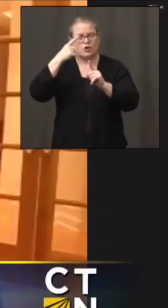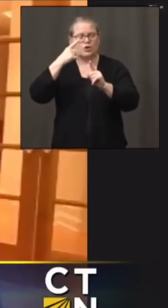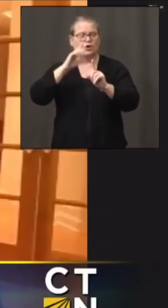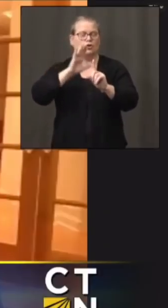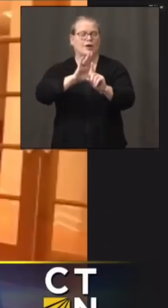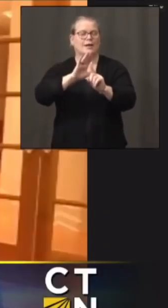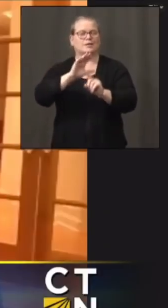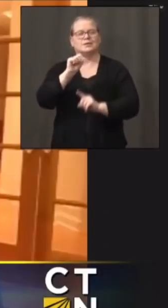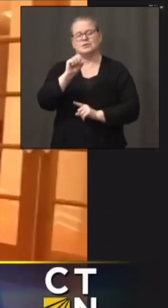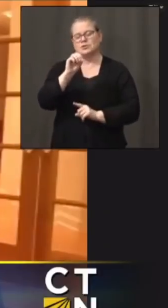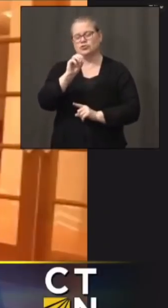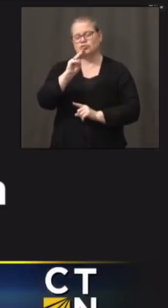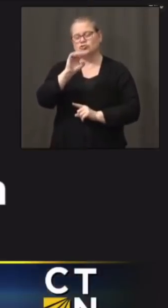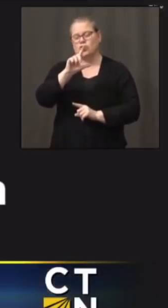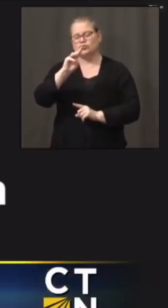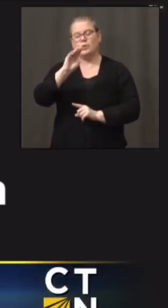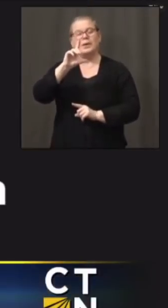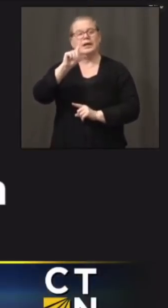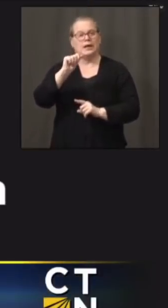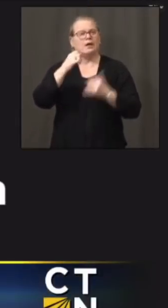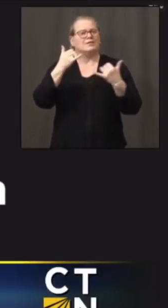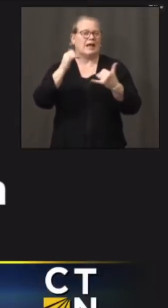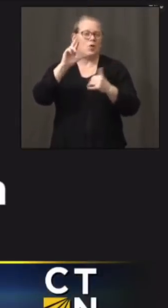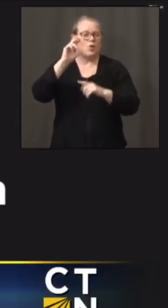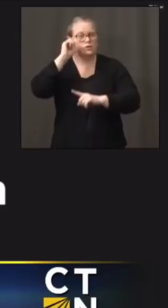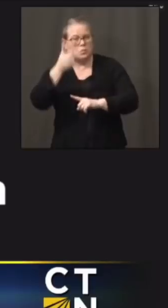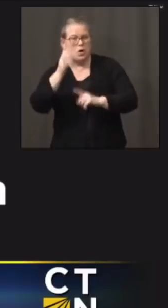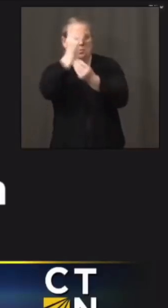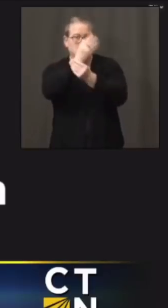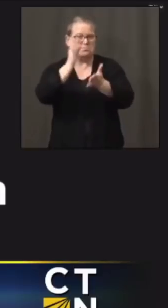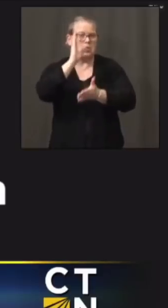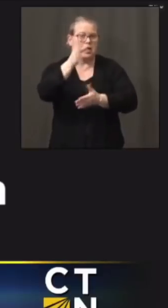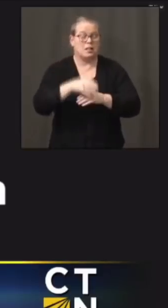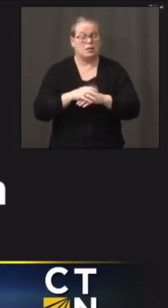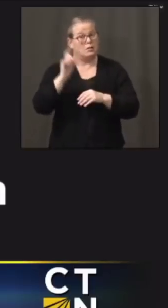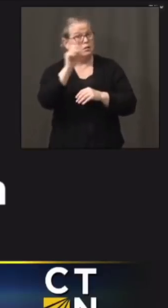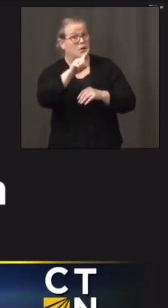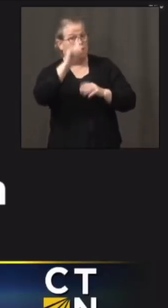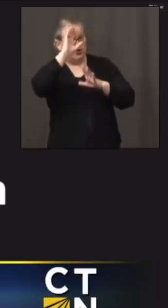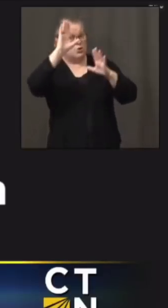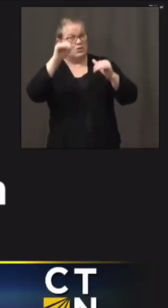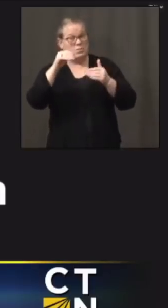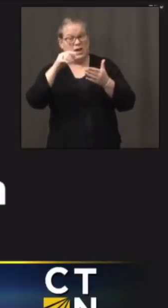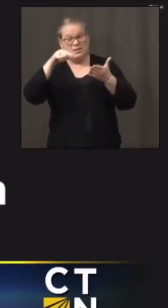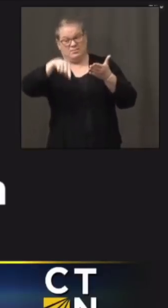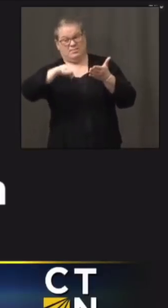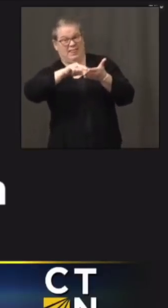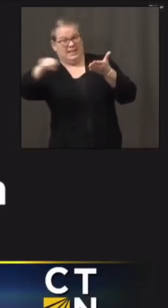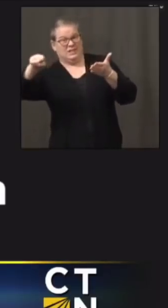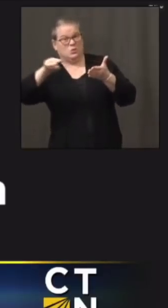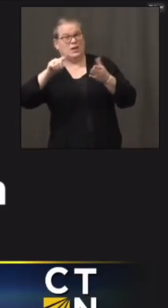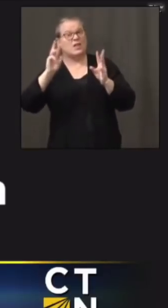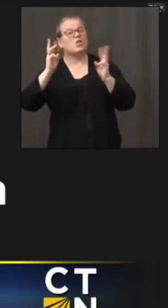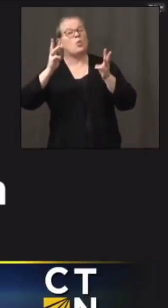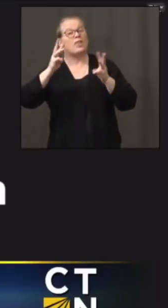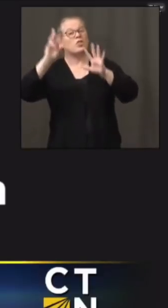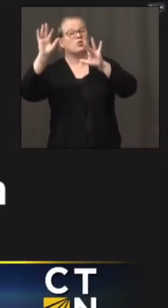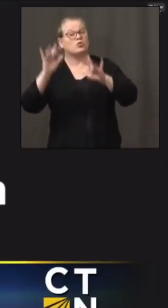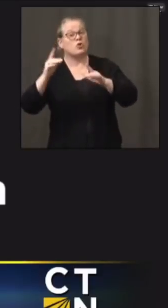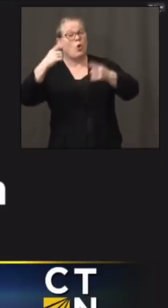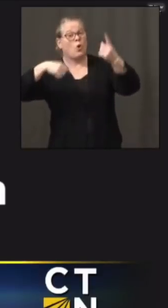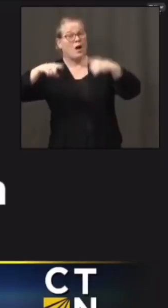media either tonight or tomorrow. Okay, and are you expecting weather to interrupt distribution later today or later this week?